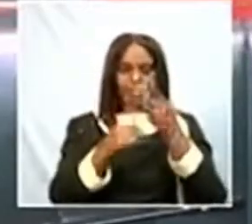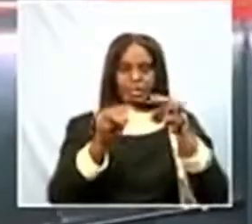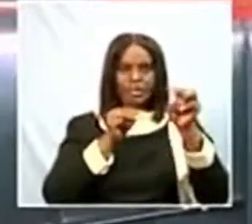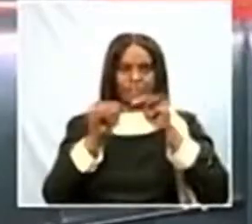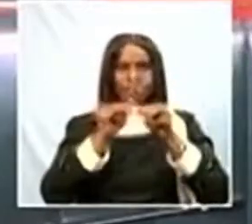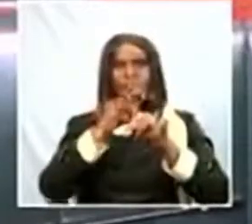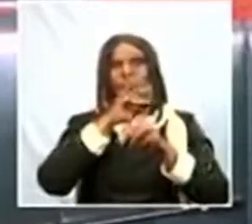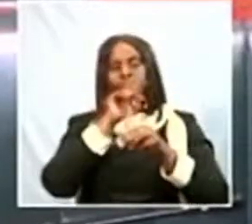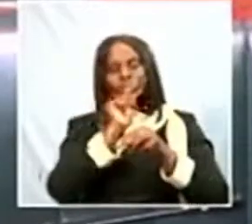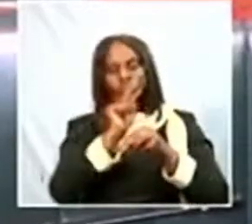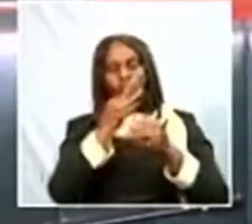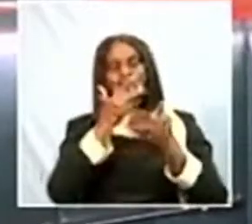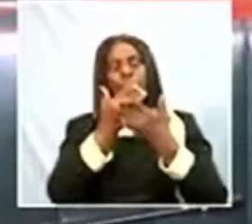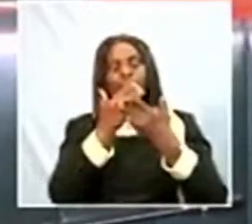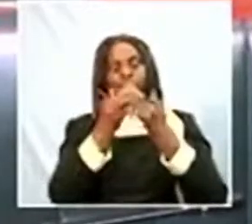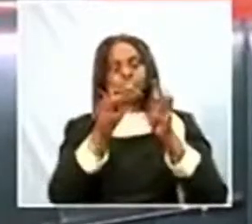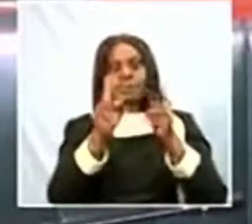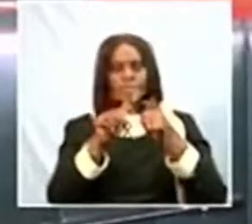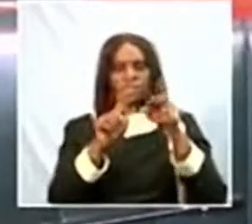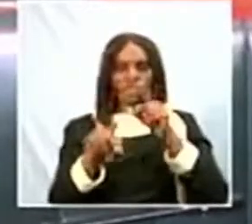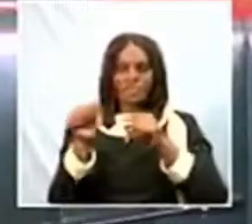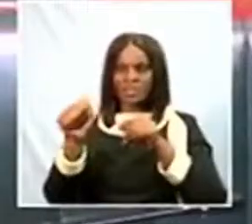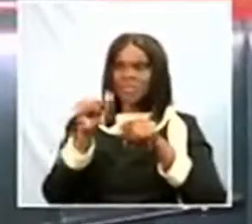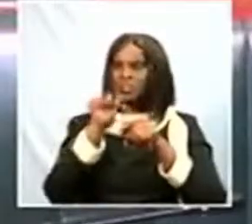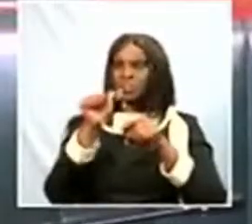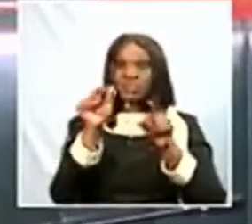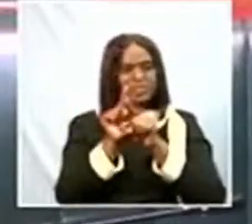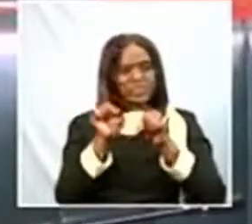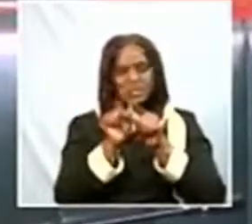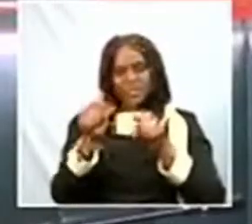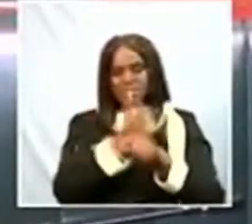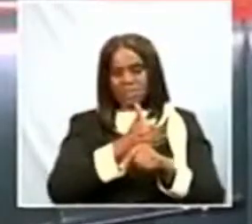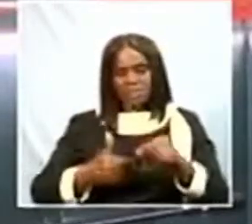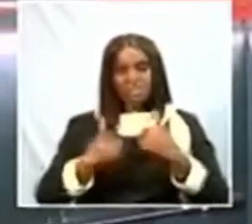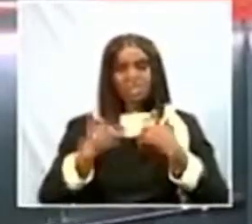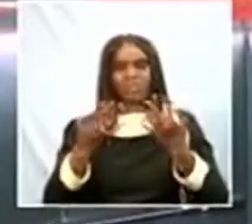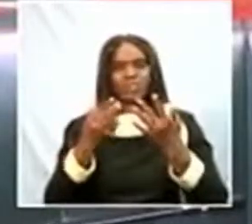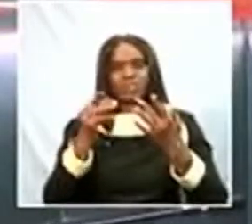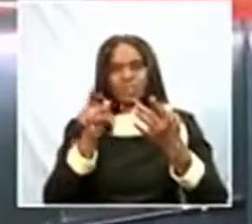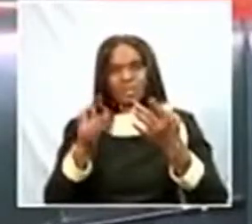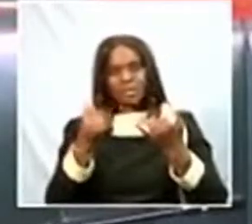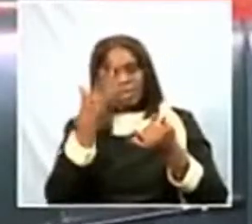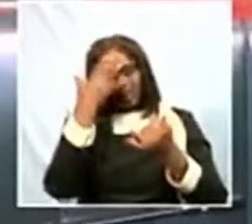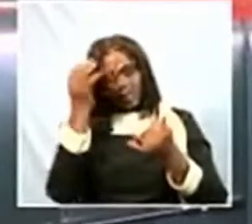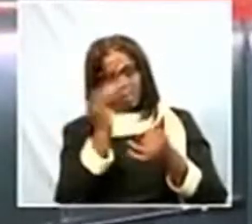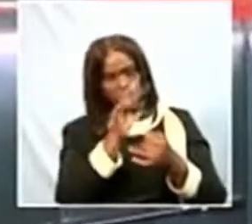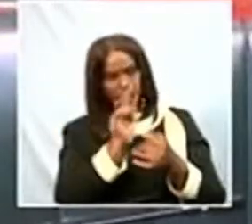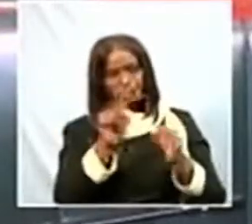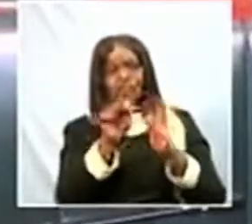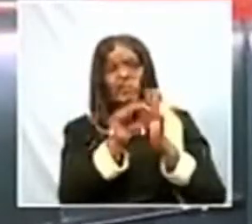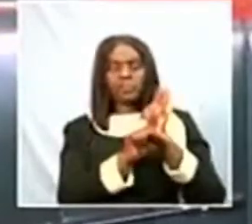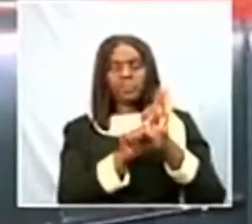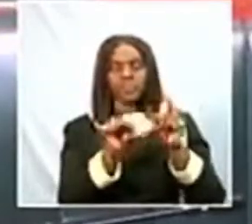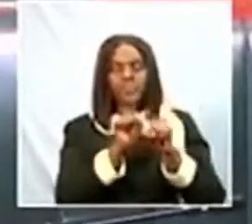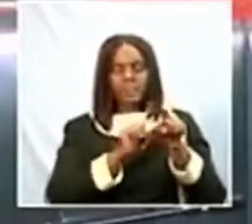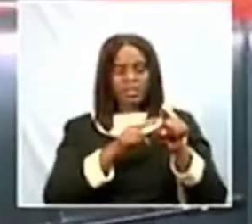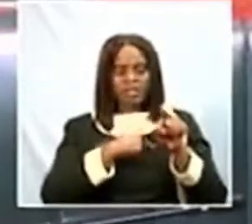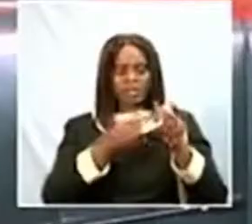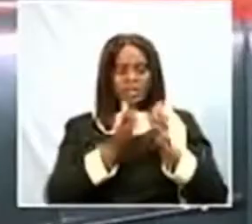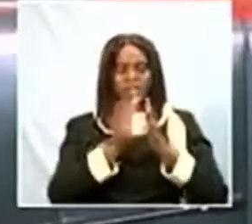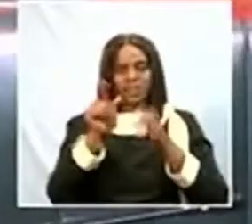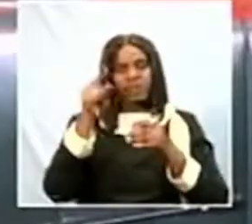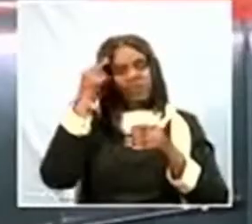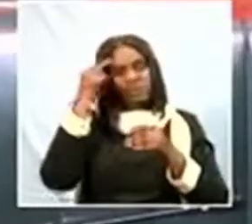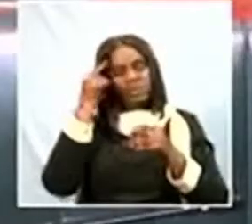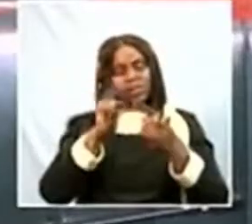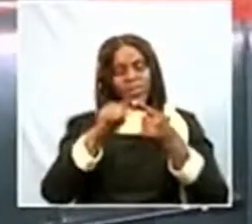our wastes properly. But people are not taking them seriously, so they neglect these policies. So I urge the government